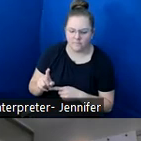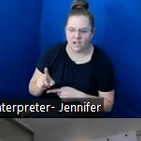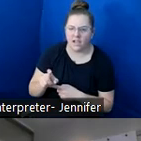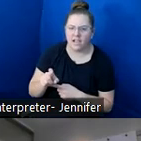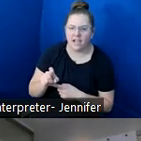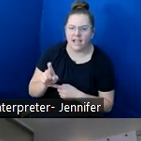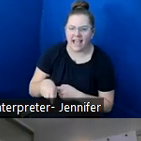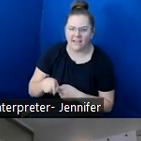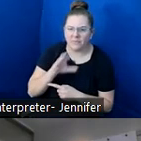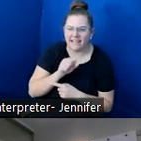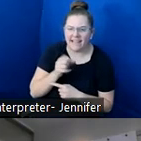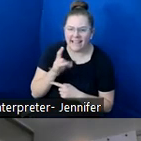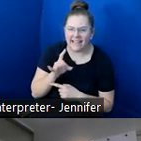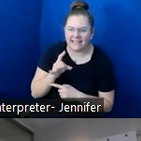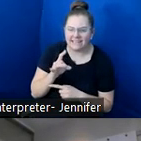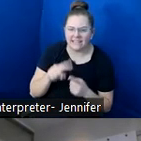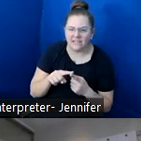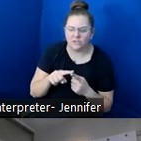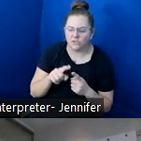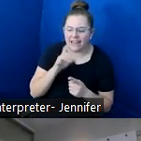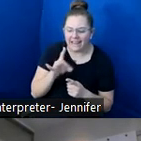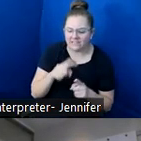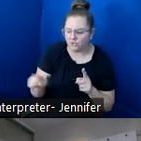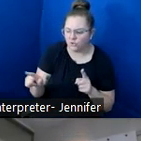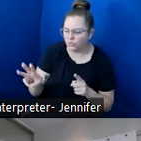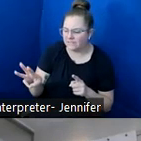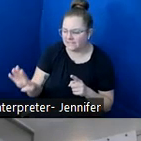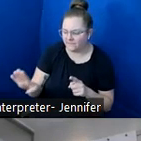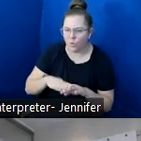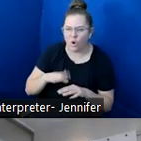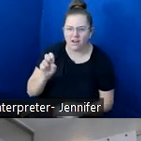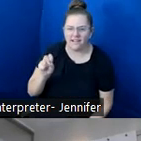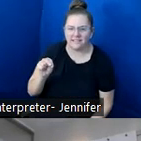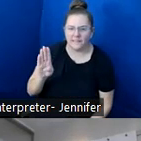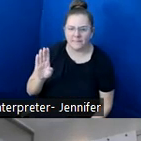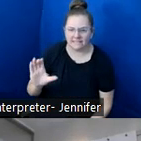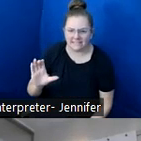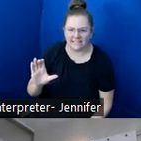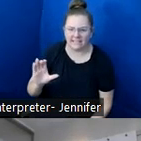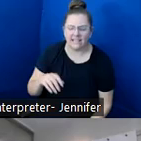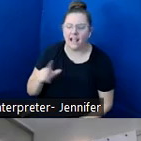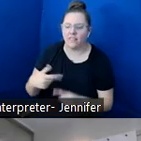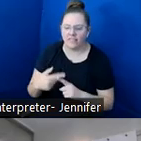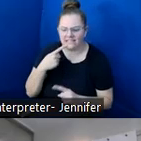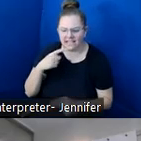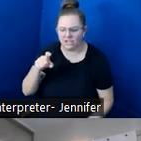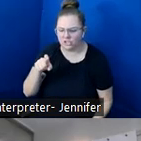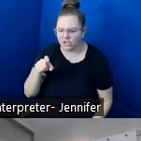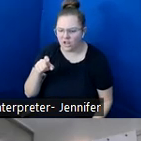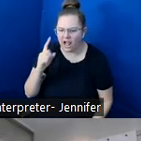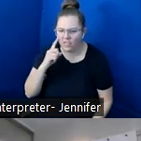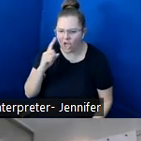18 to, I thought you had to be 18 to 64 to be on SNBC. It sounds like they're saying because, and then they say, do you need to be, don't you need to